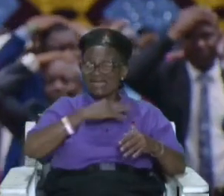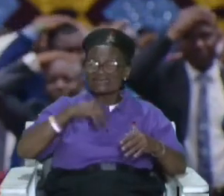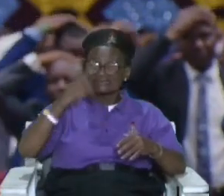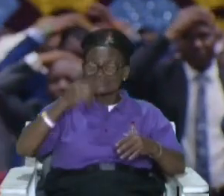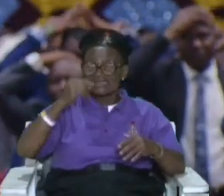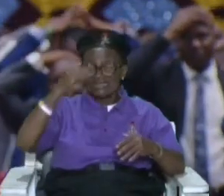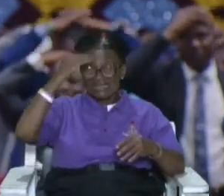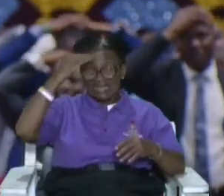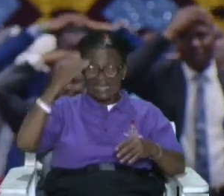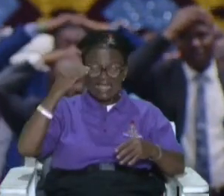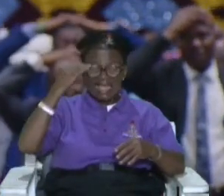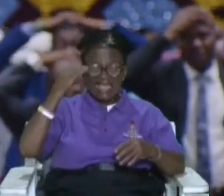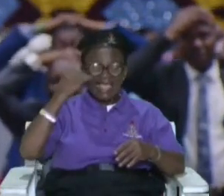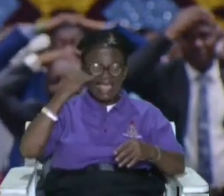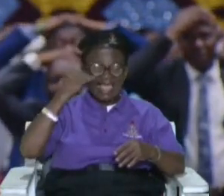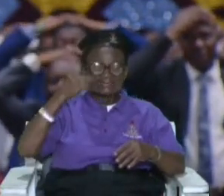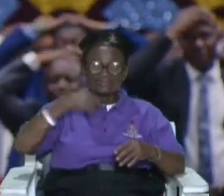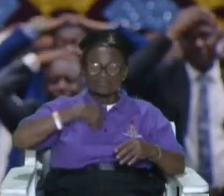I decree.